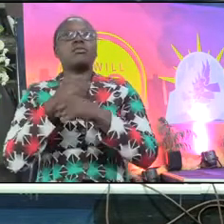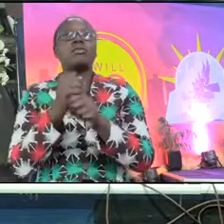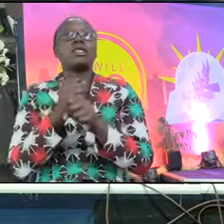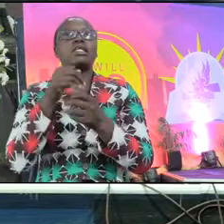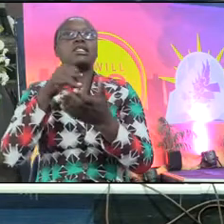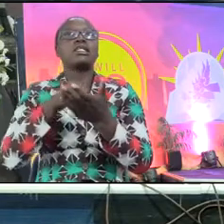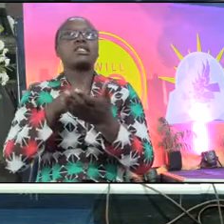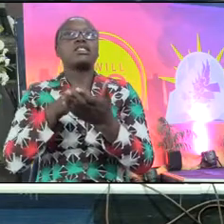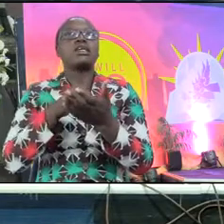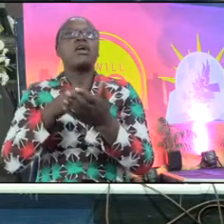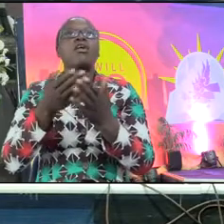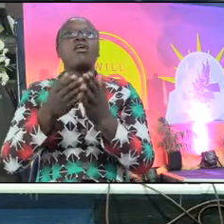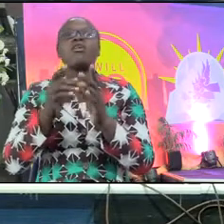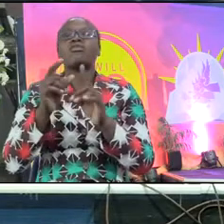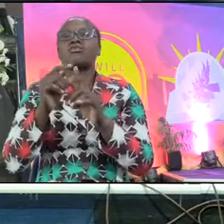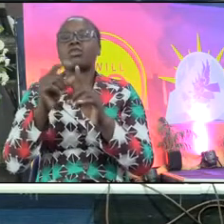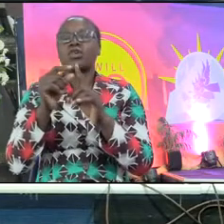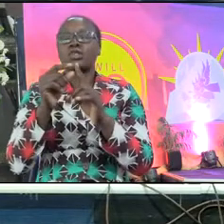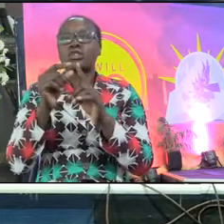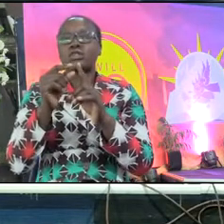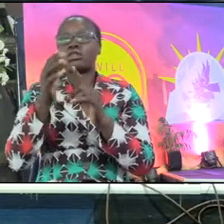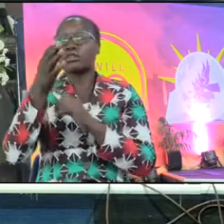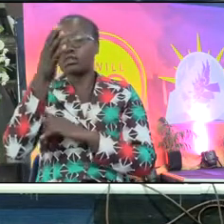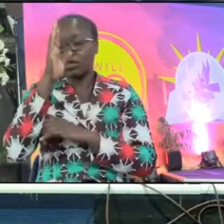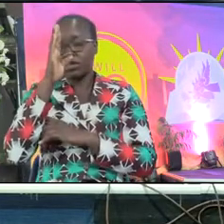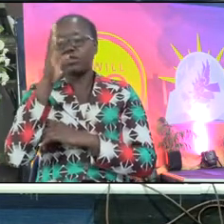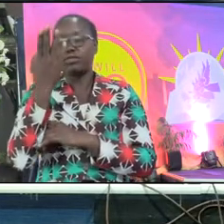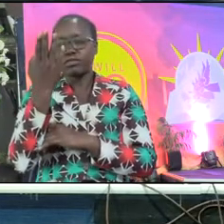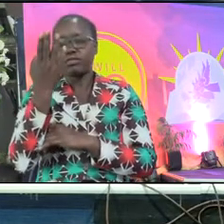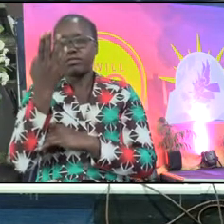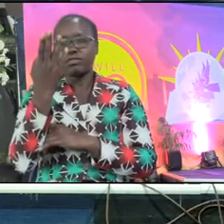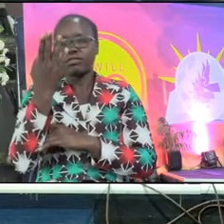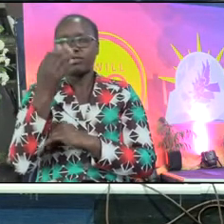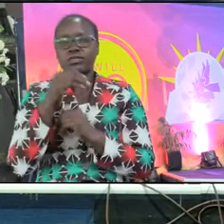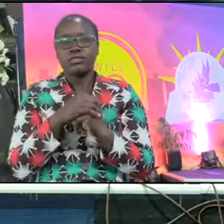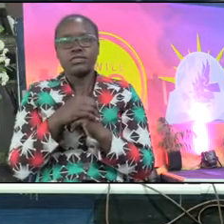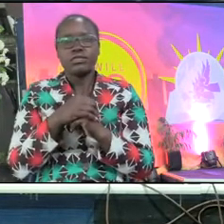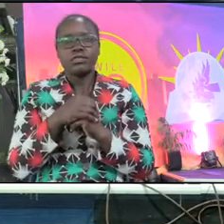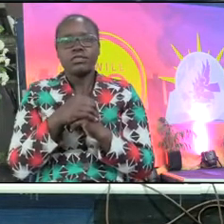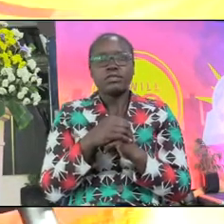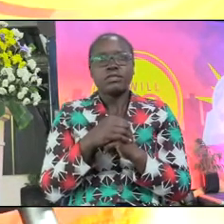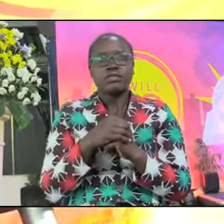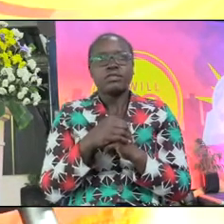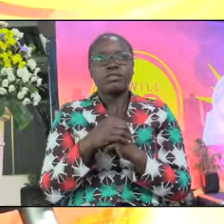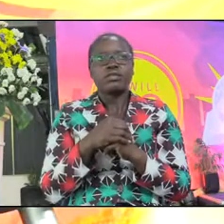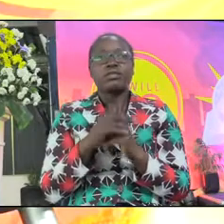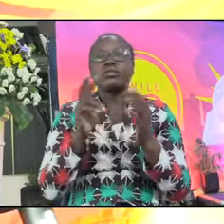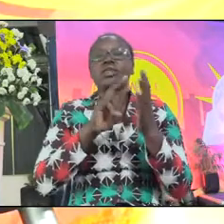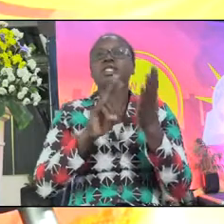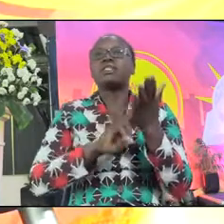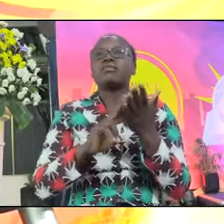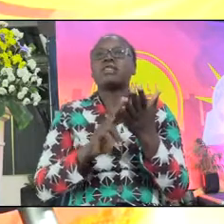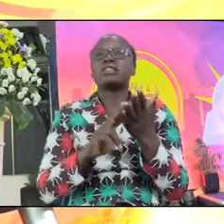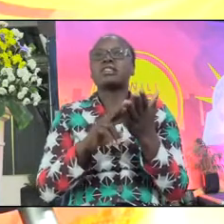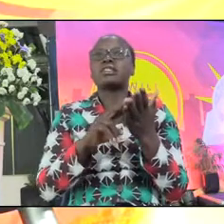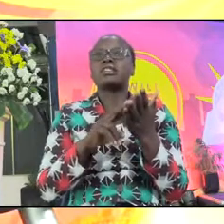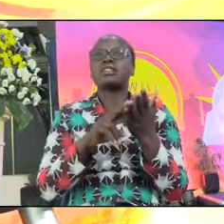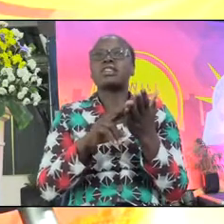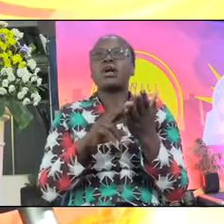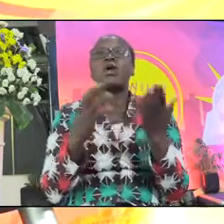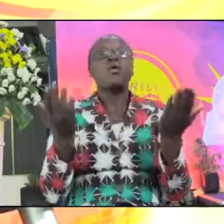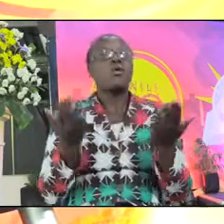it on what's left. You can make it Where's that in the text, brother pastor?